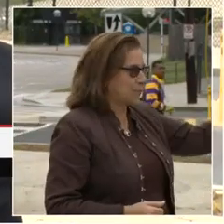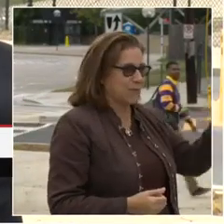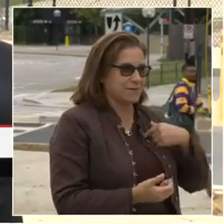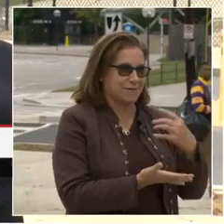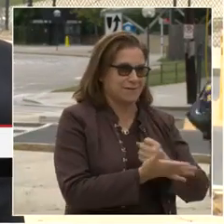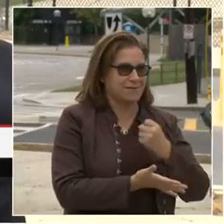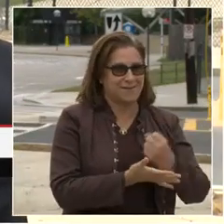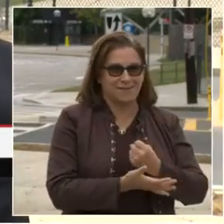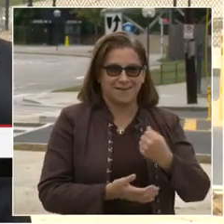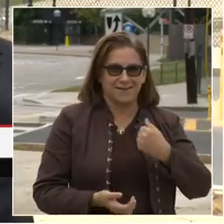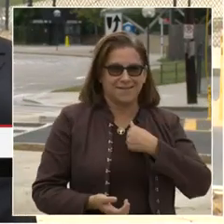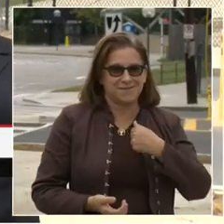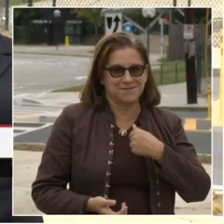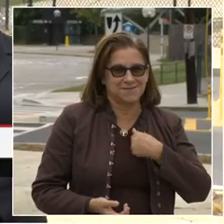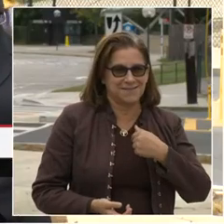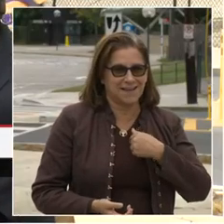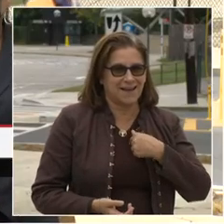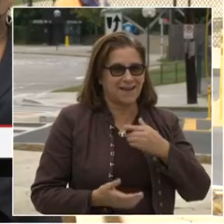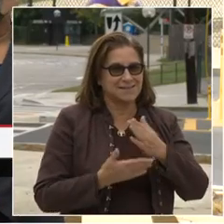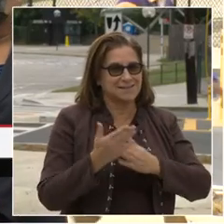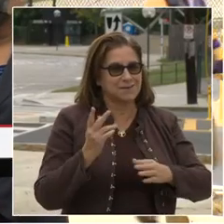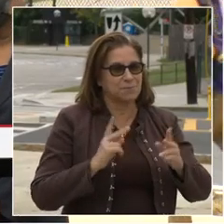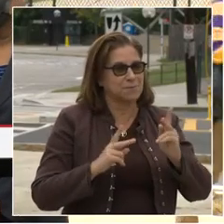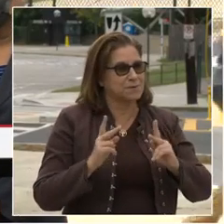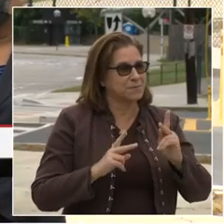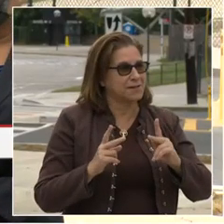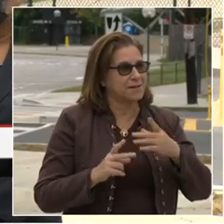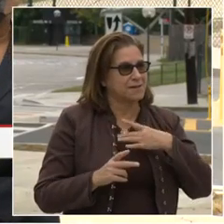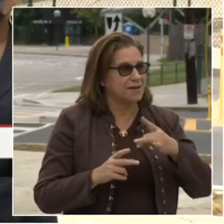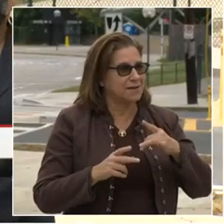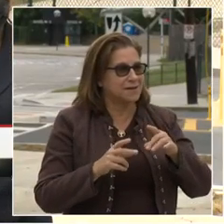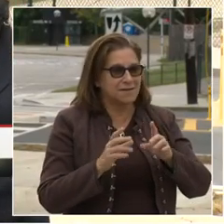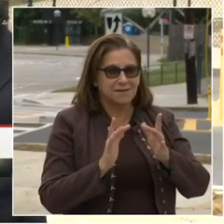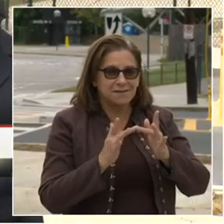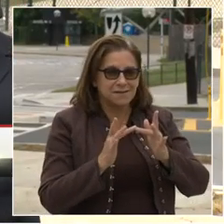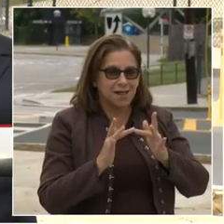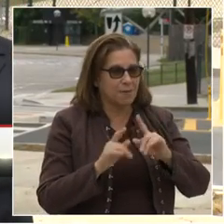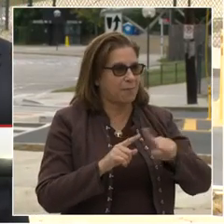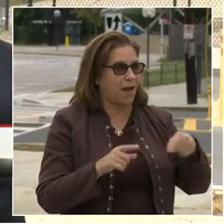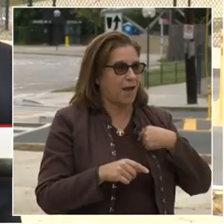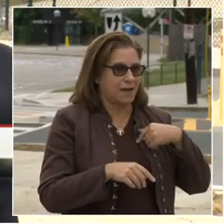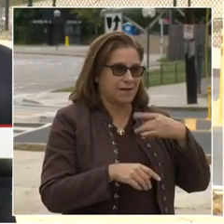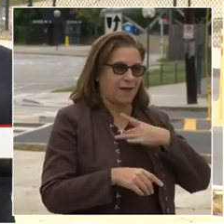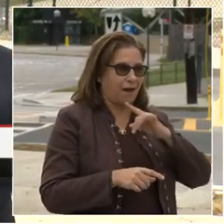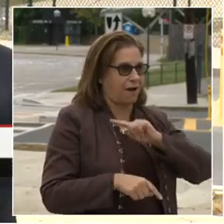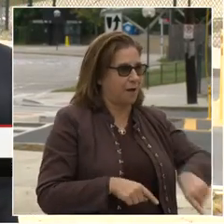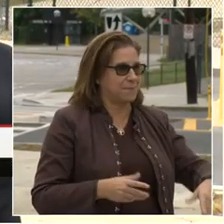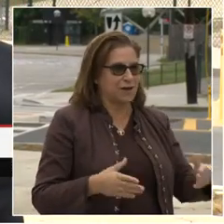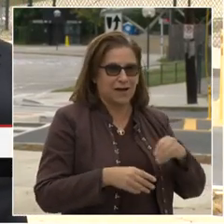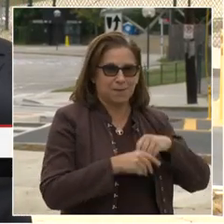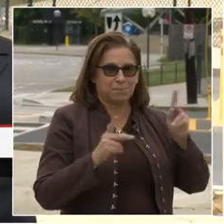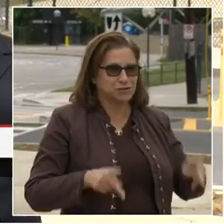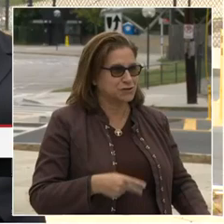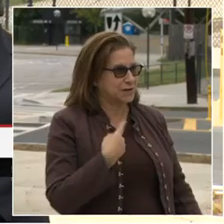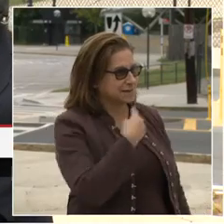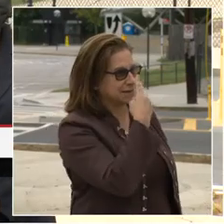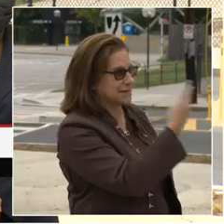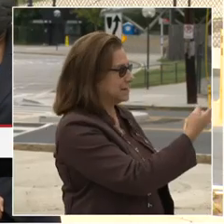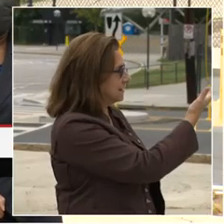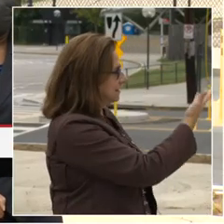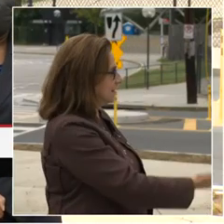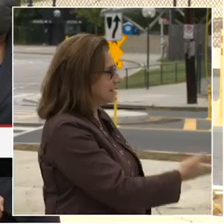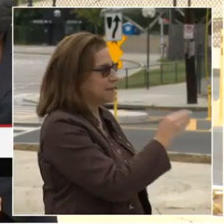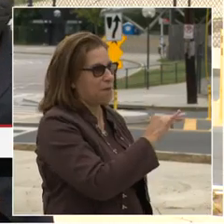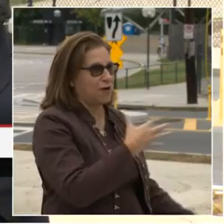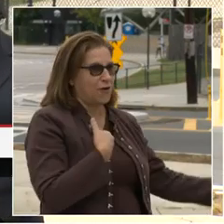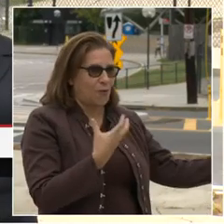I see them eat their plate of dinner while we're having our meeting, and some people want to be in person. They want, yeah, they want to see their officials. I've seen a lot of people eating on my meetings, so I know right. they